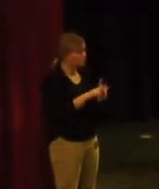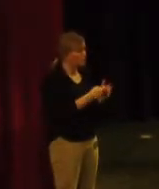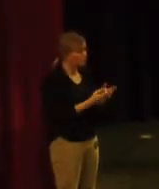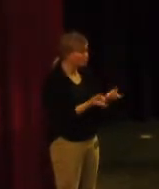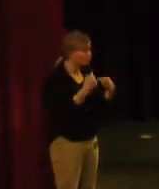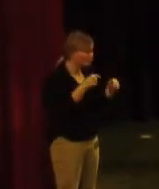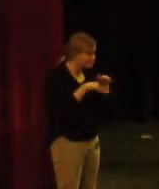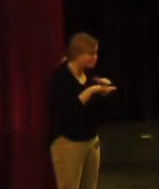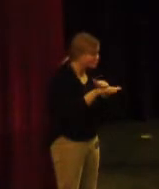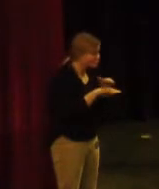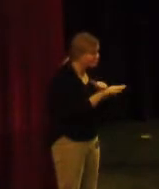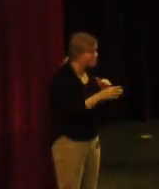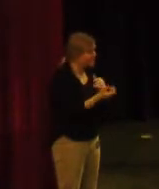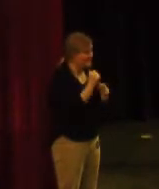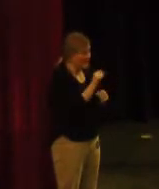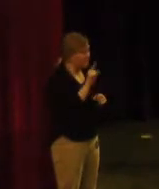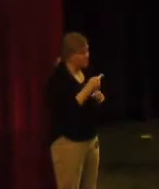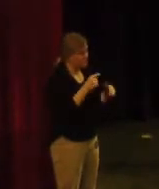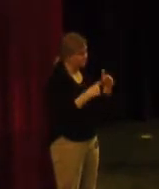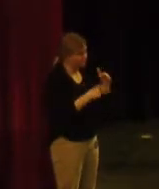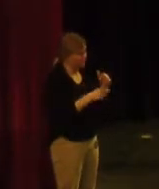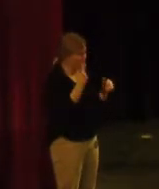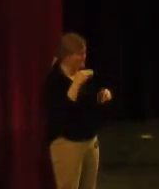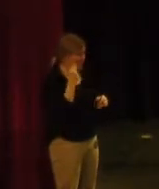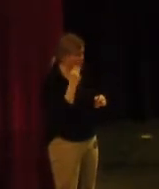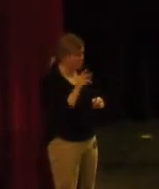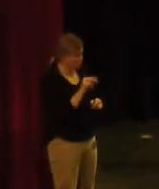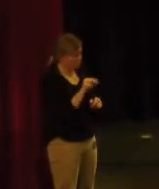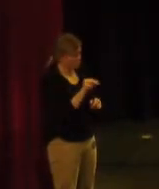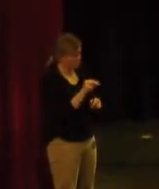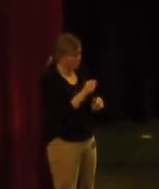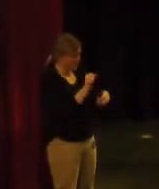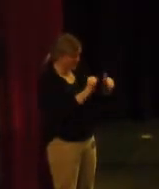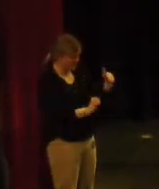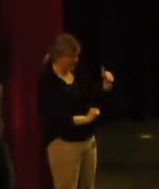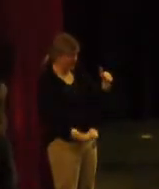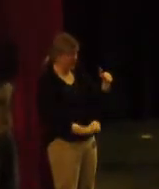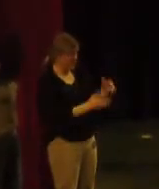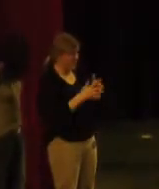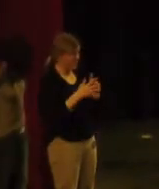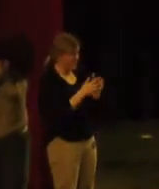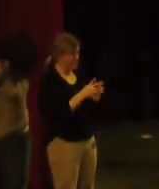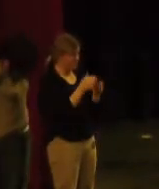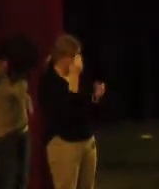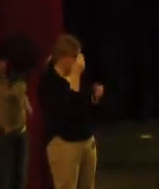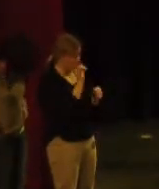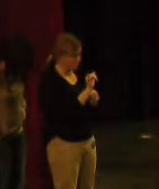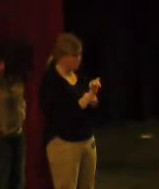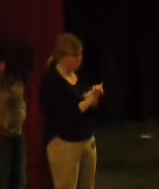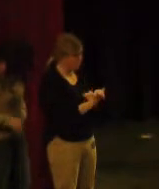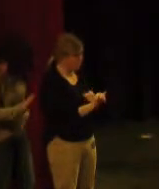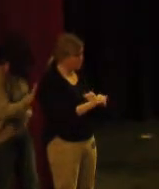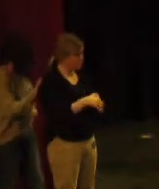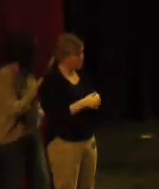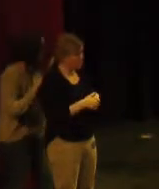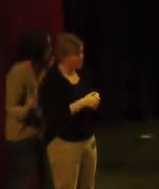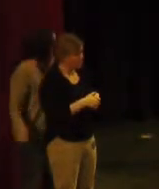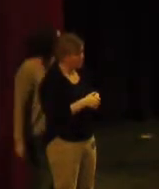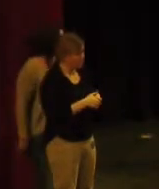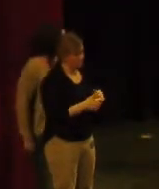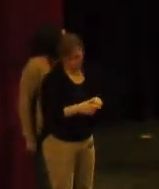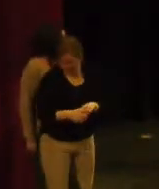just immigration just across the border from Mexico. There were people coming from fairly deep in the interior of Mexico as well.